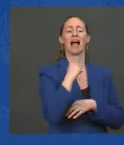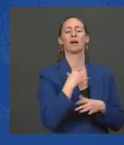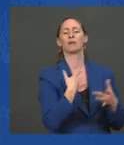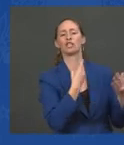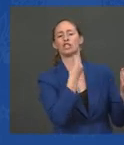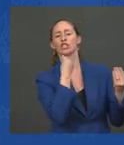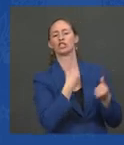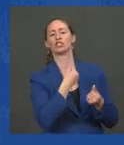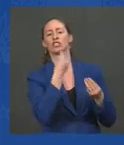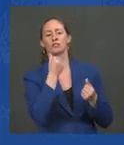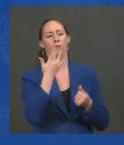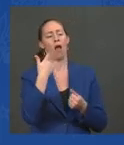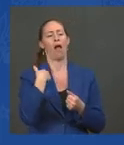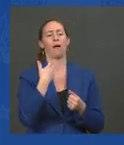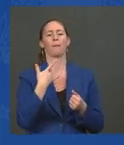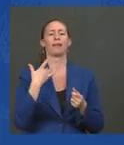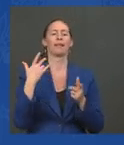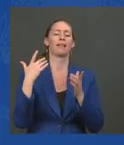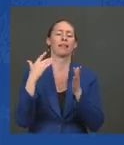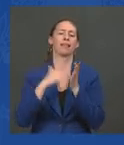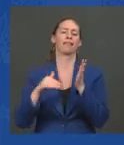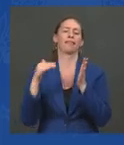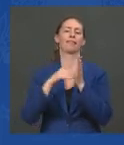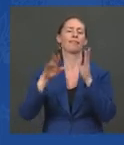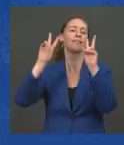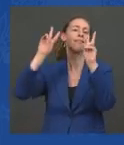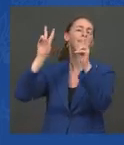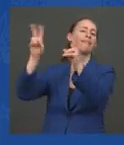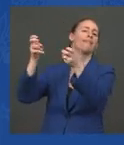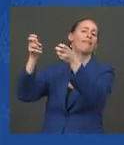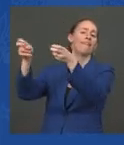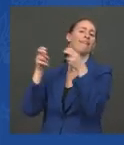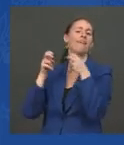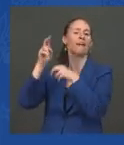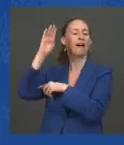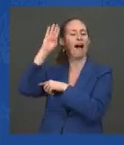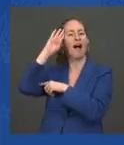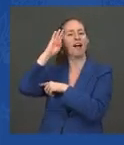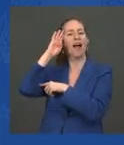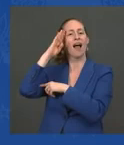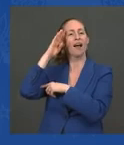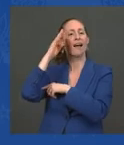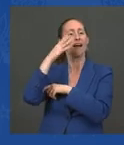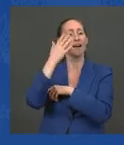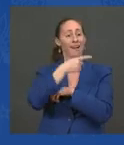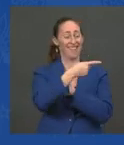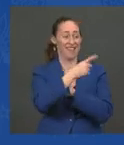They thought I did it because I was Irish. It's not the reason. They're just the best poets in the world.